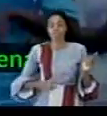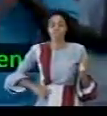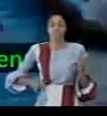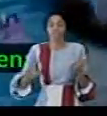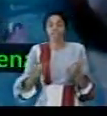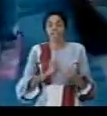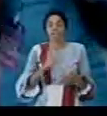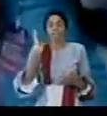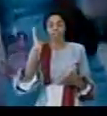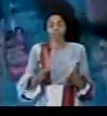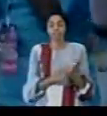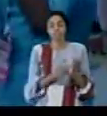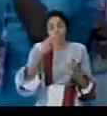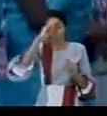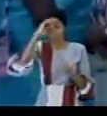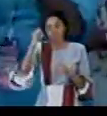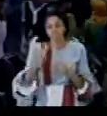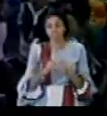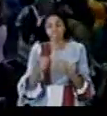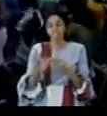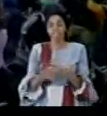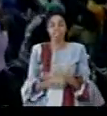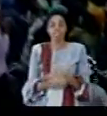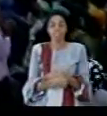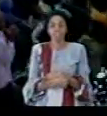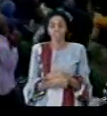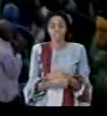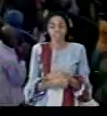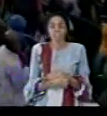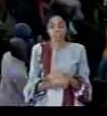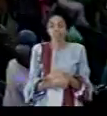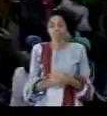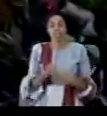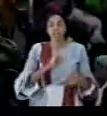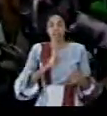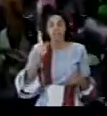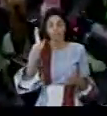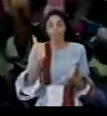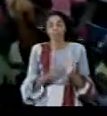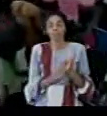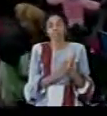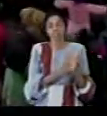Lord now. I will praise him every day. Praise him every day.